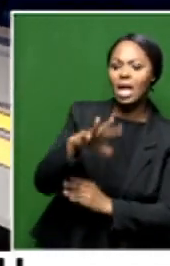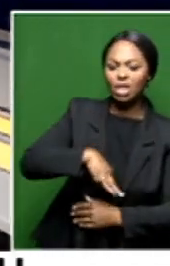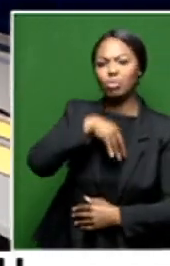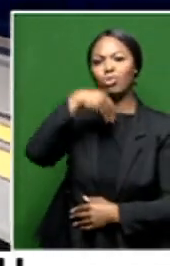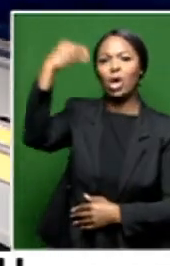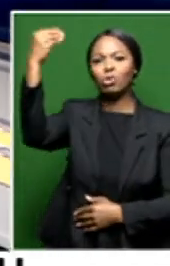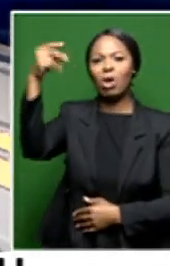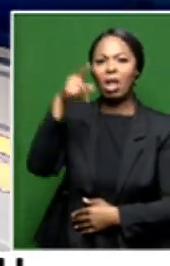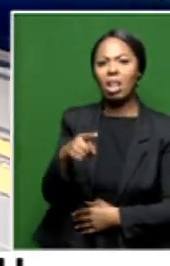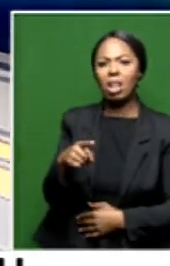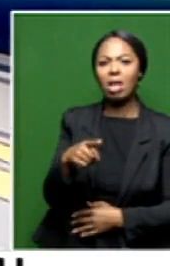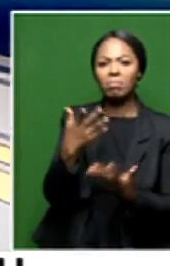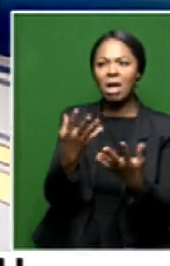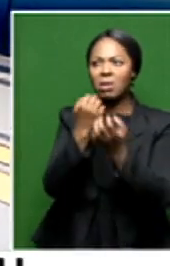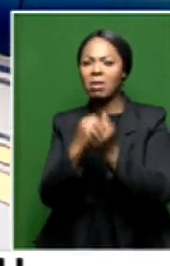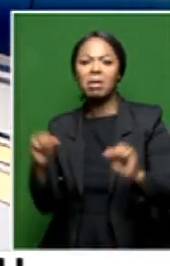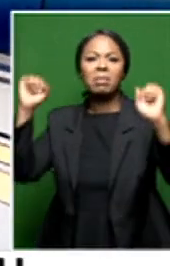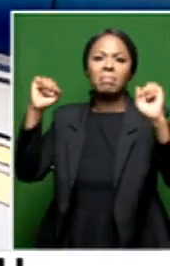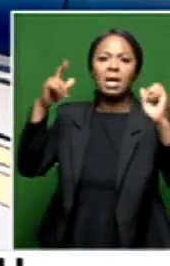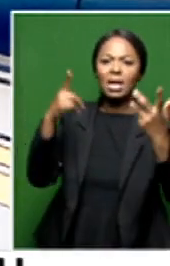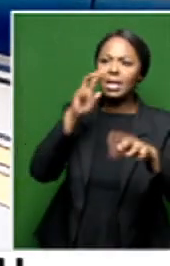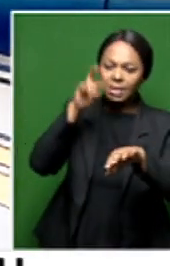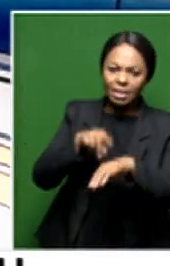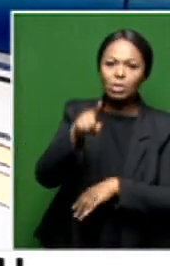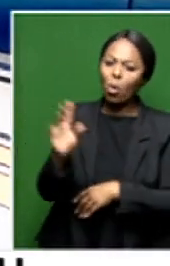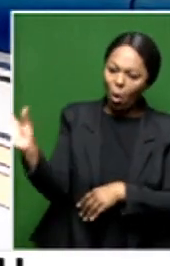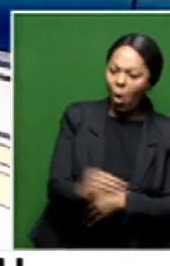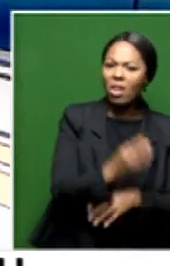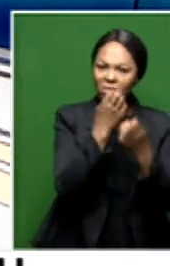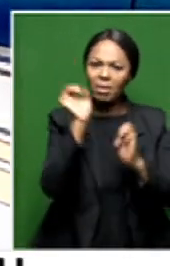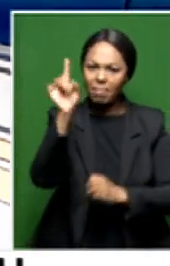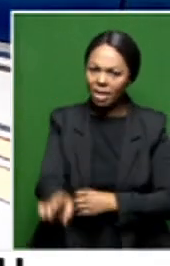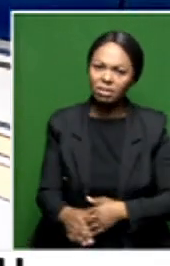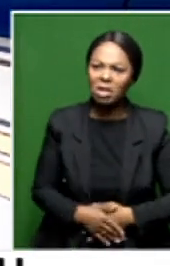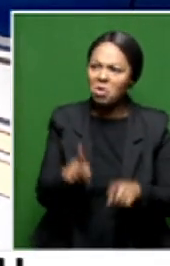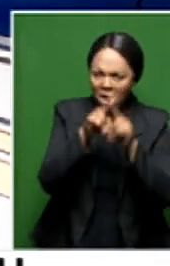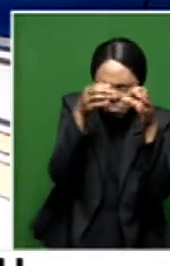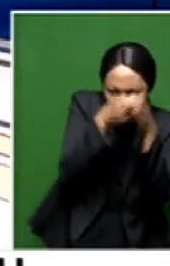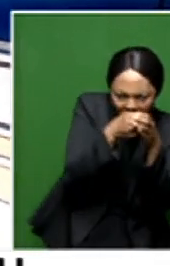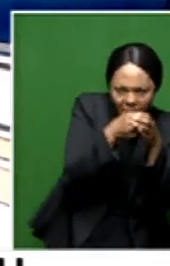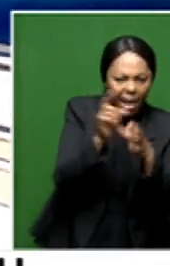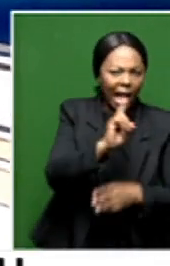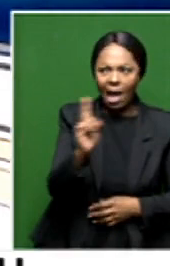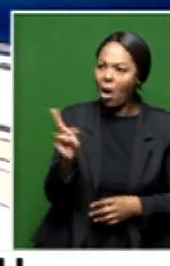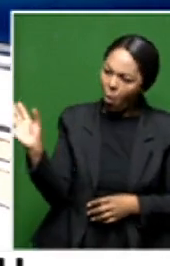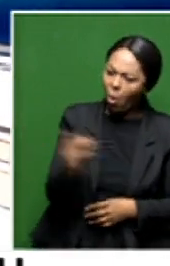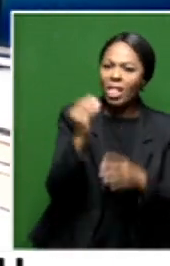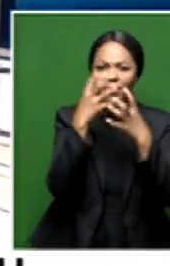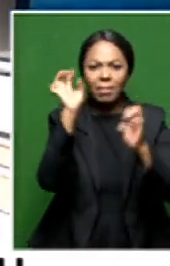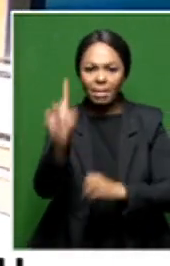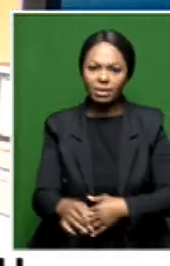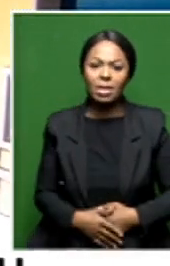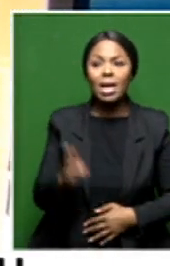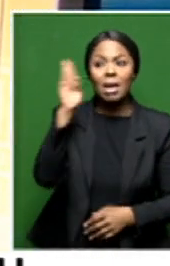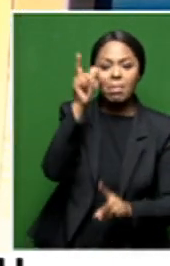not divisible. If any are to be free, all must be free. How would you personally remember the Archbishop,